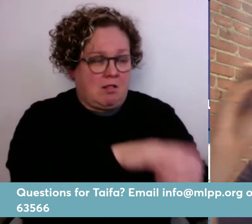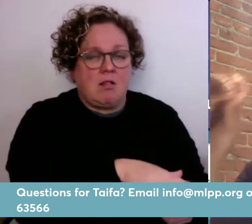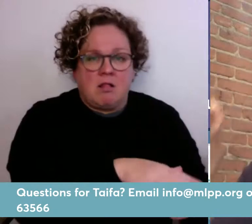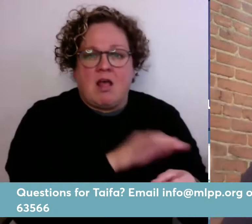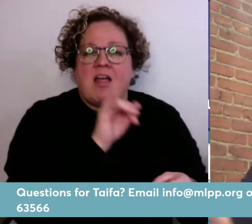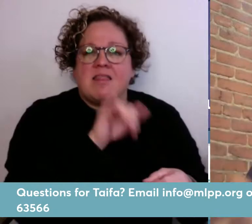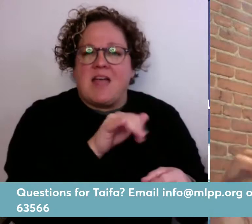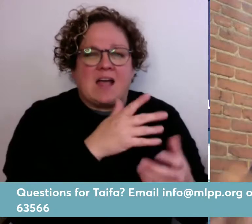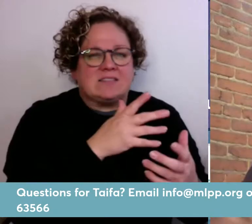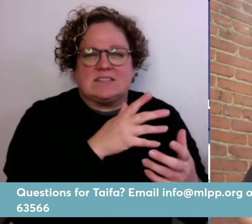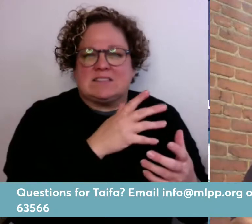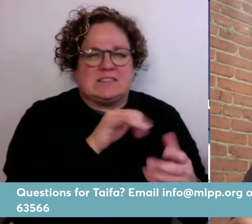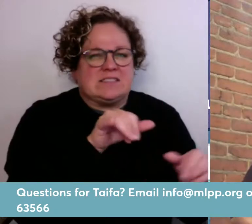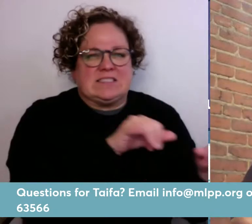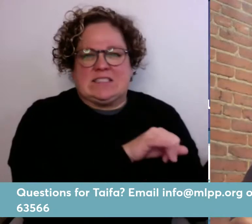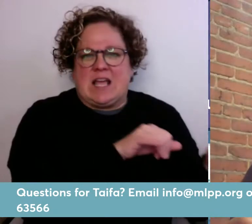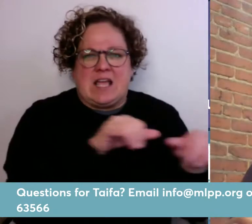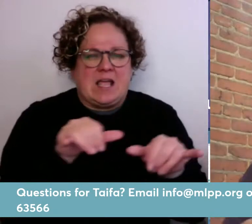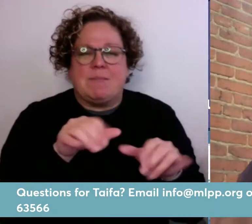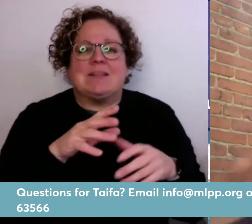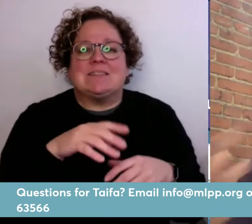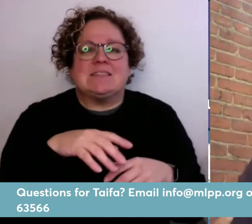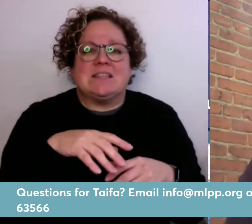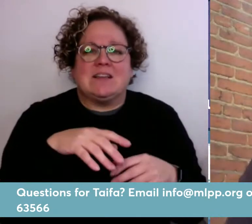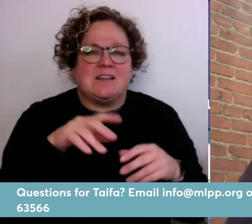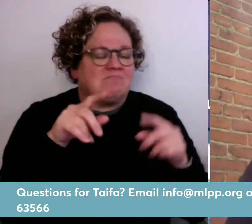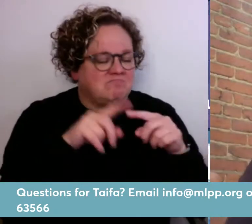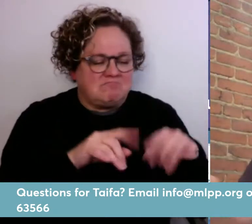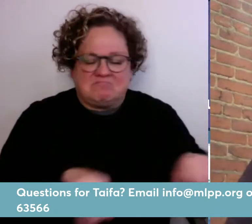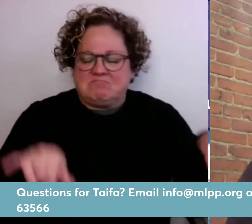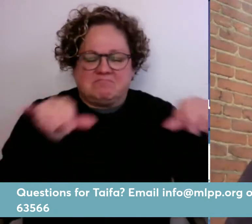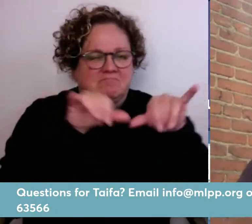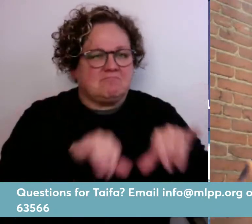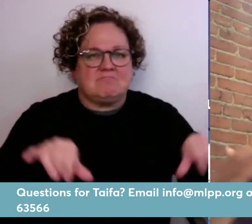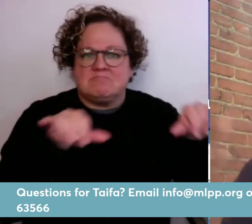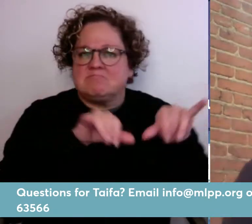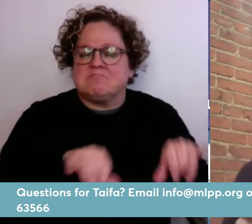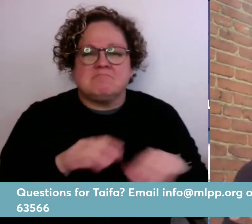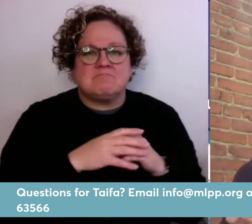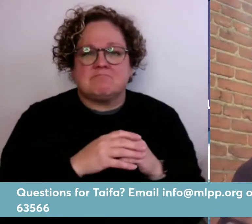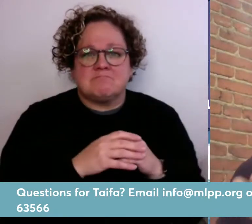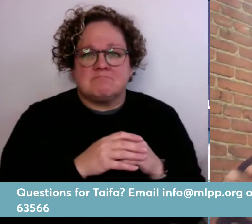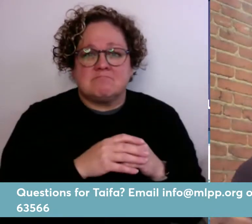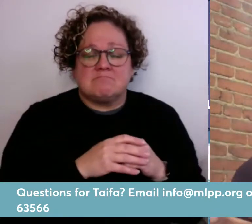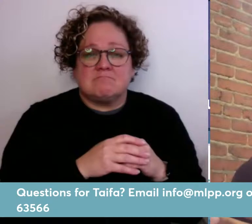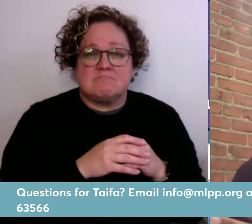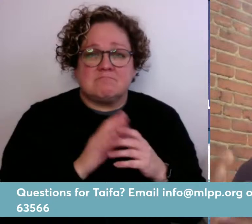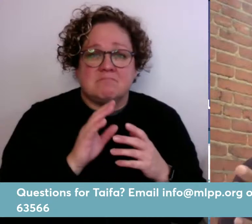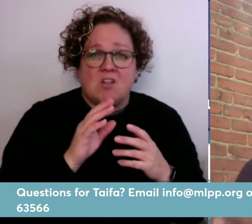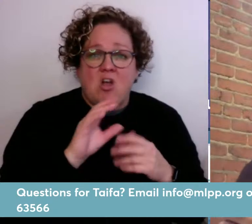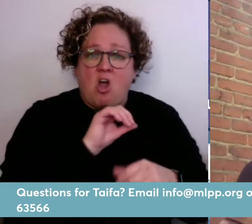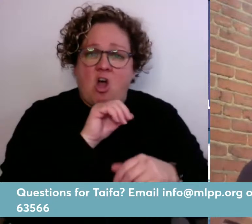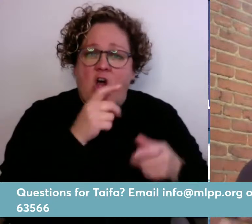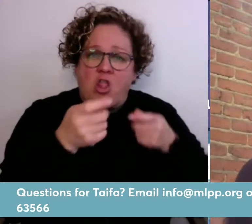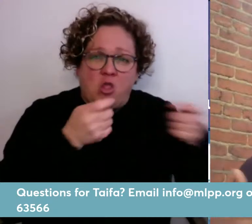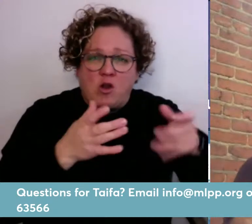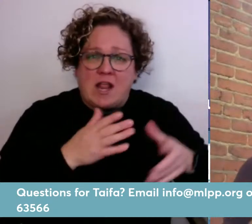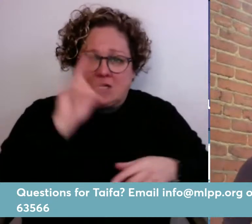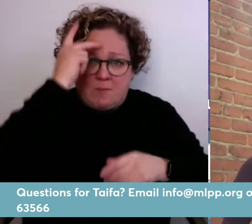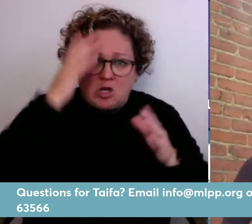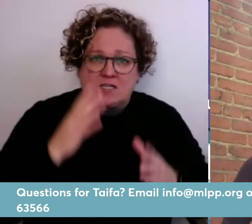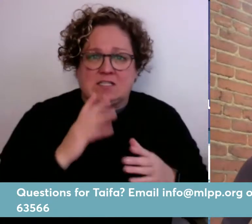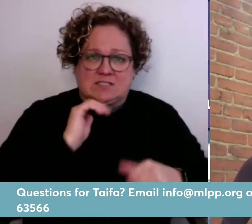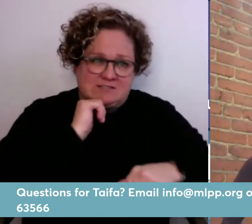snake eating its own tail. Are authoritarian politicians setting favorable conditions for the wealthy